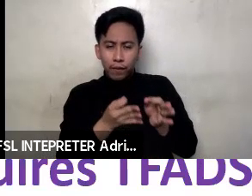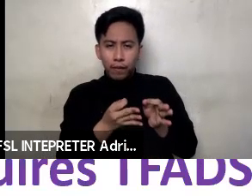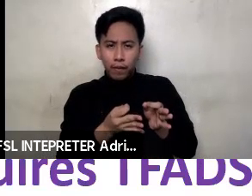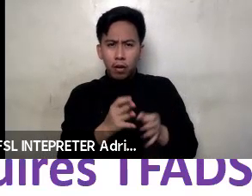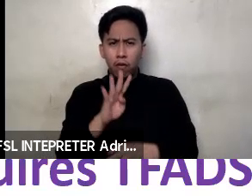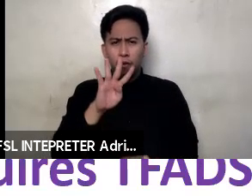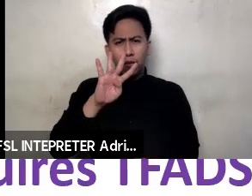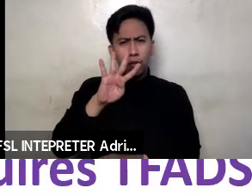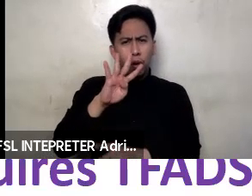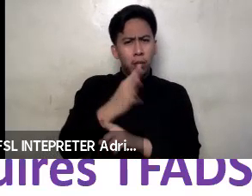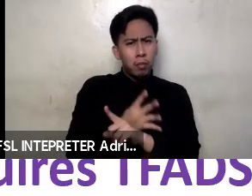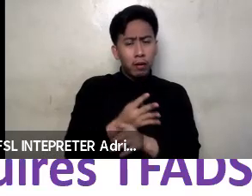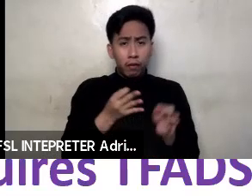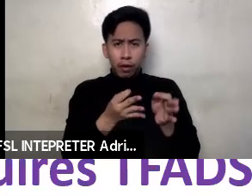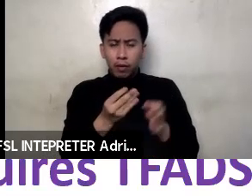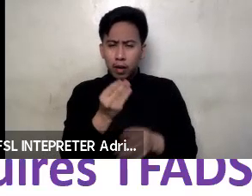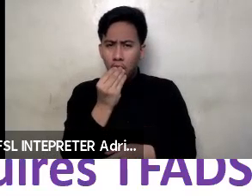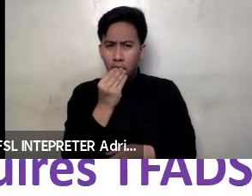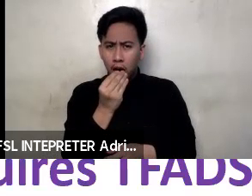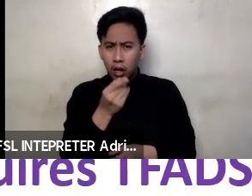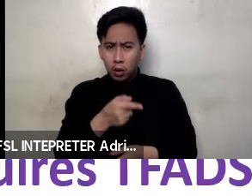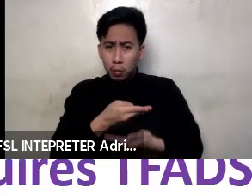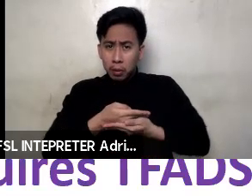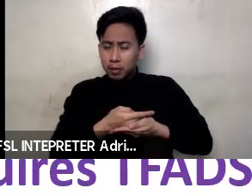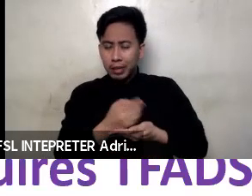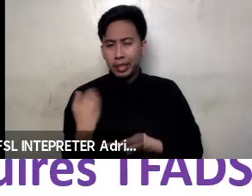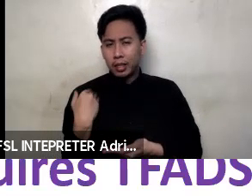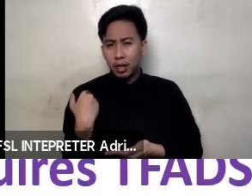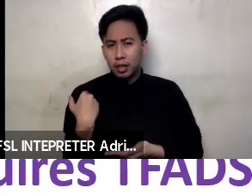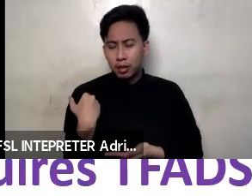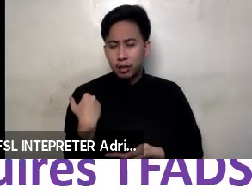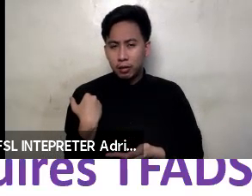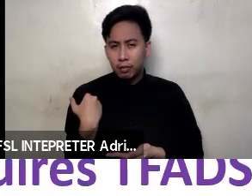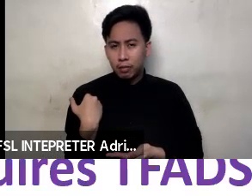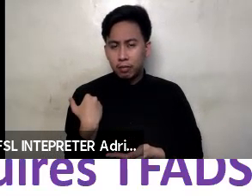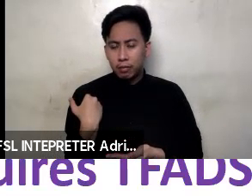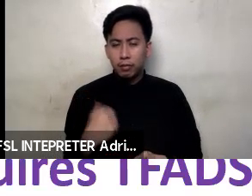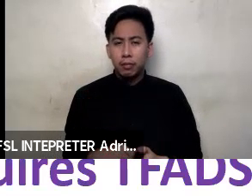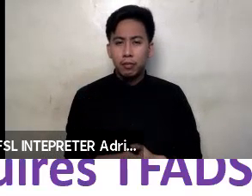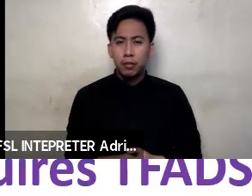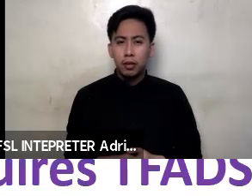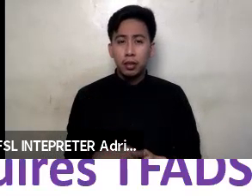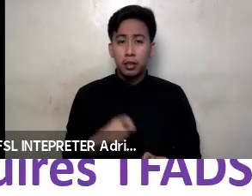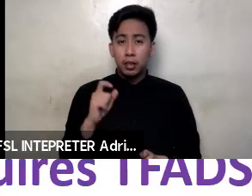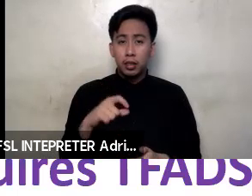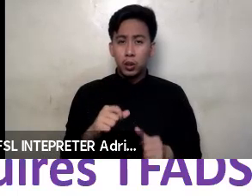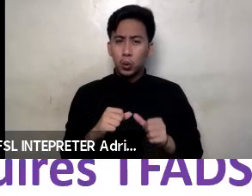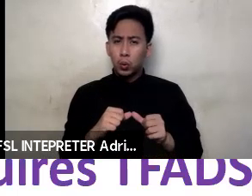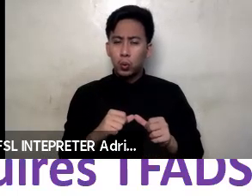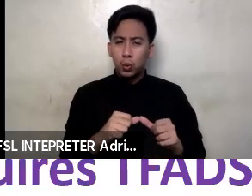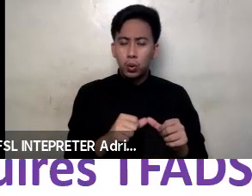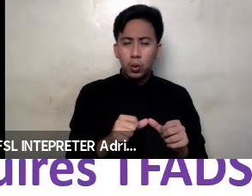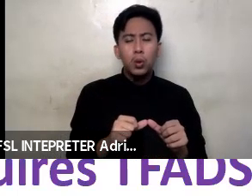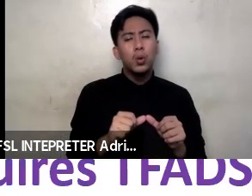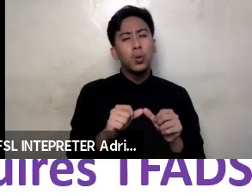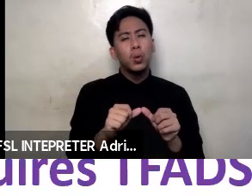old, papakainin mo na. At tapos, dapat itong complementary feeding should be continued, no, up to the age of 23 months and even